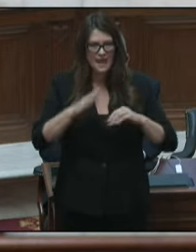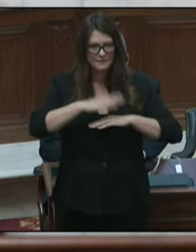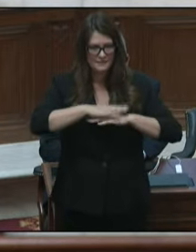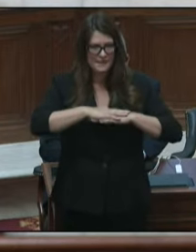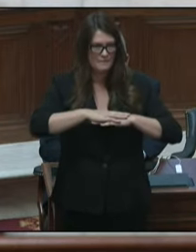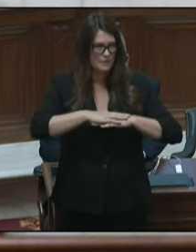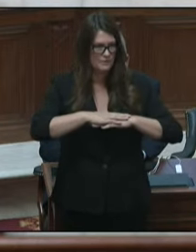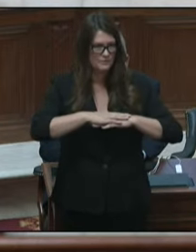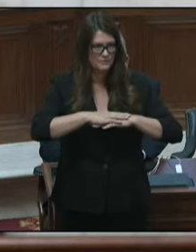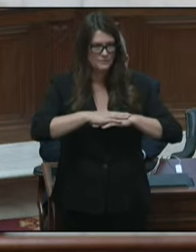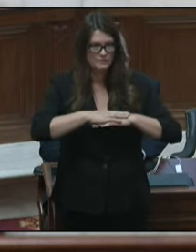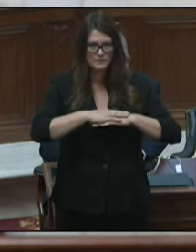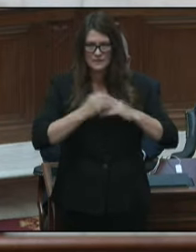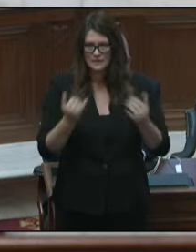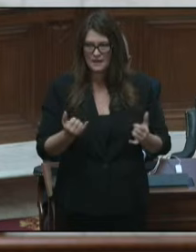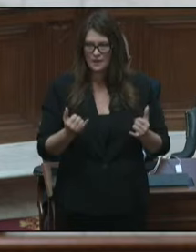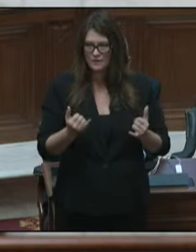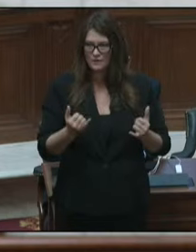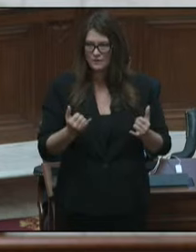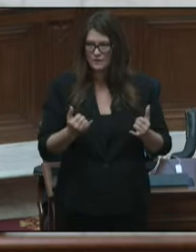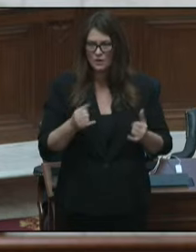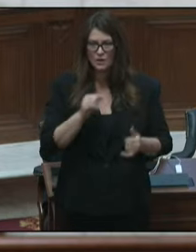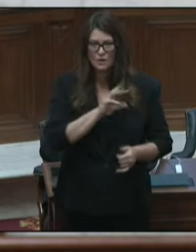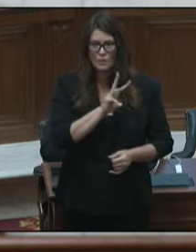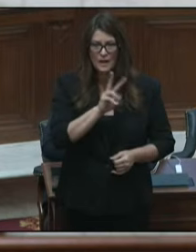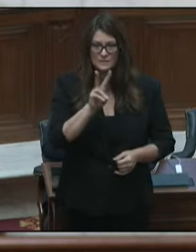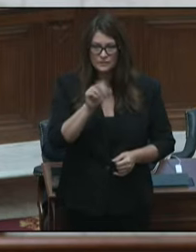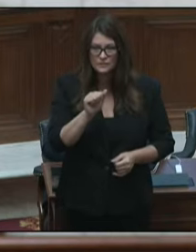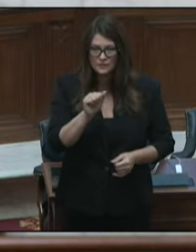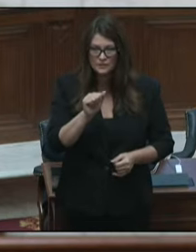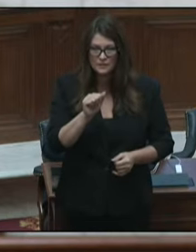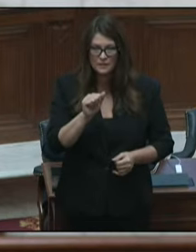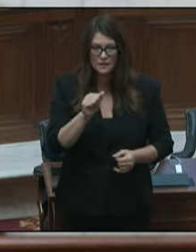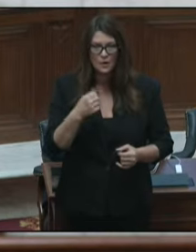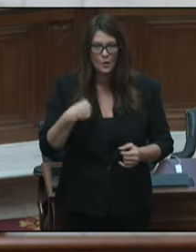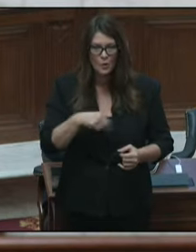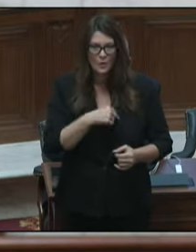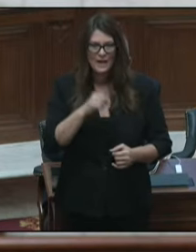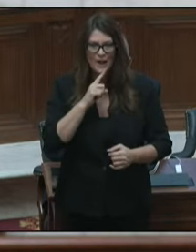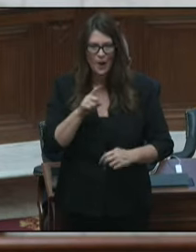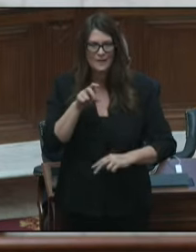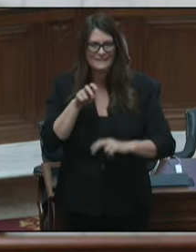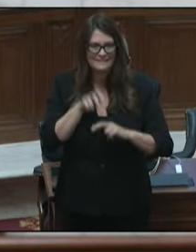sakes of living, of all things, West Virginia is the seat.